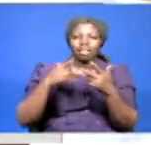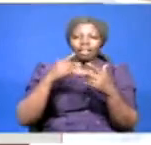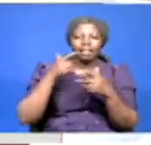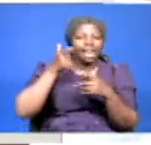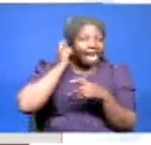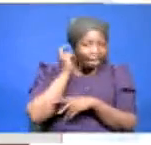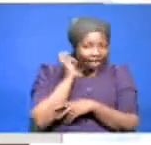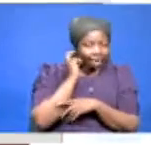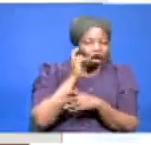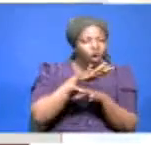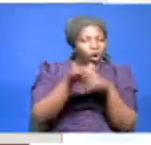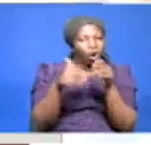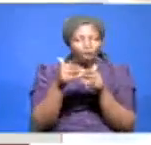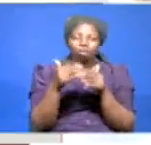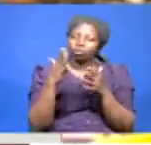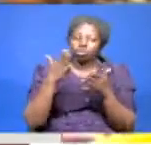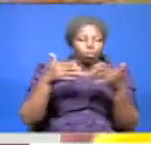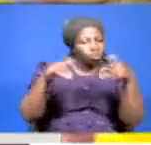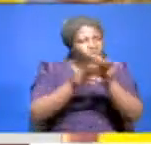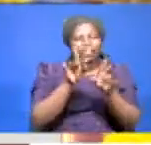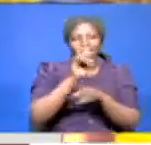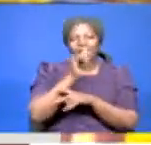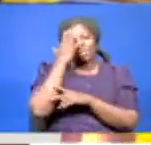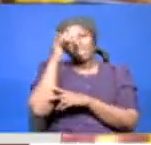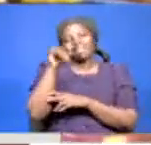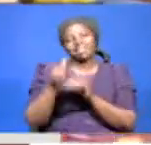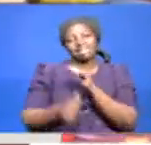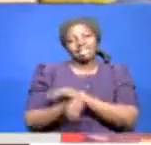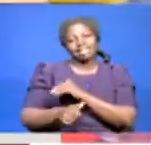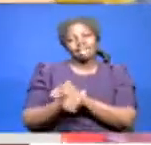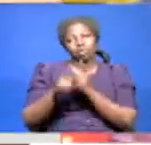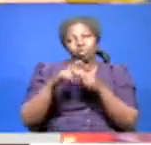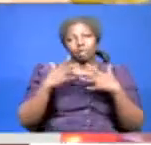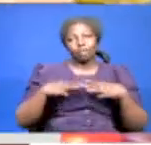watu wetu ambao wako ndani ya town. Irene Mchuma Udim, The Lunchtime News.